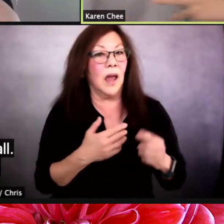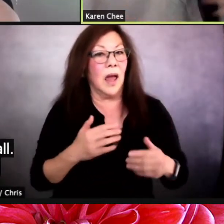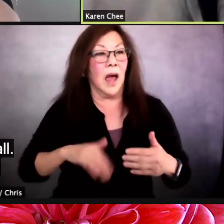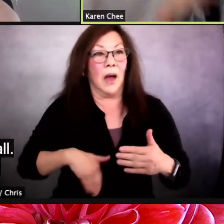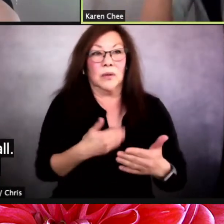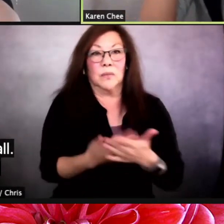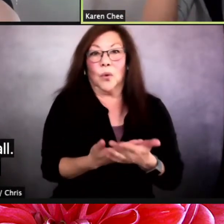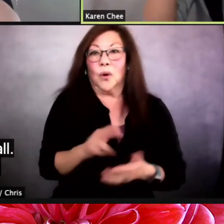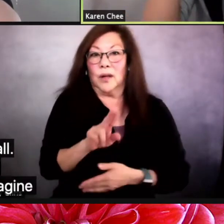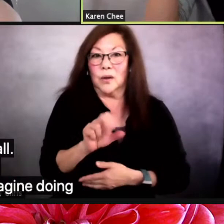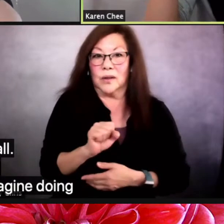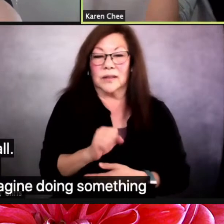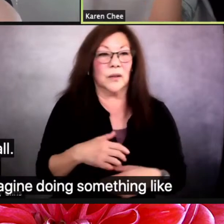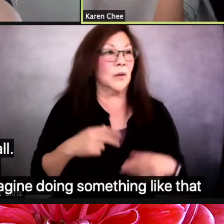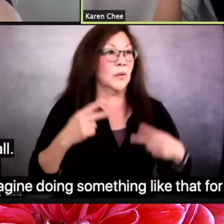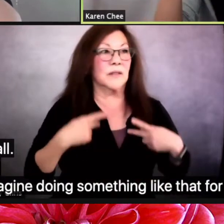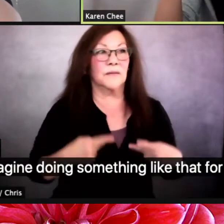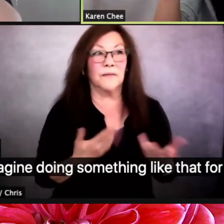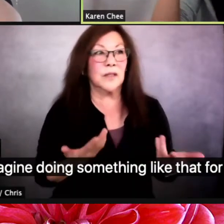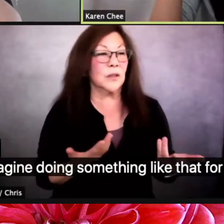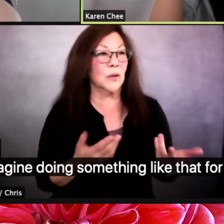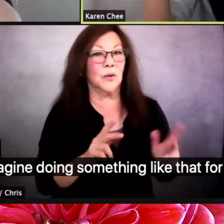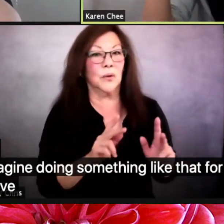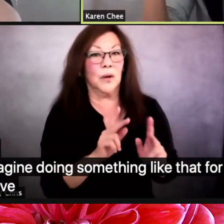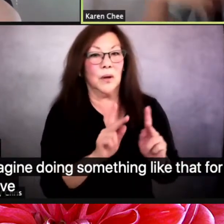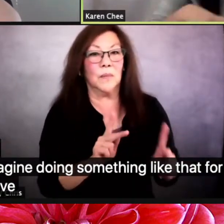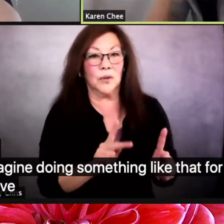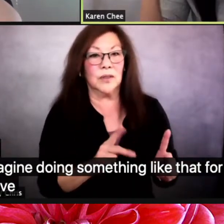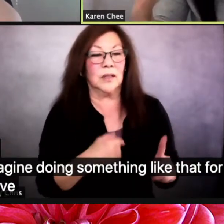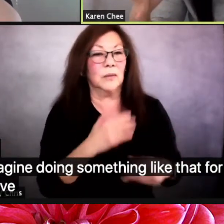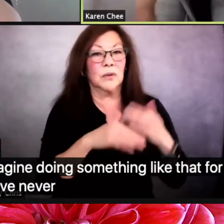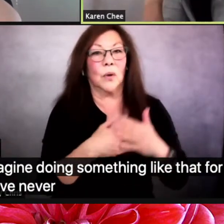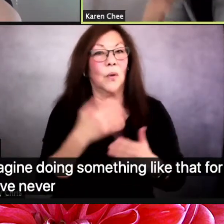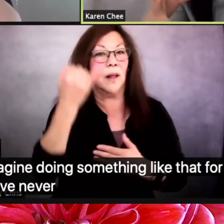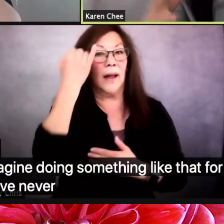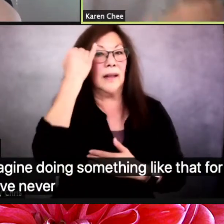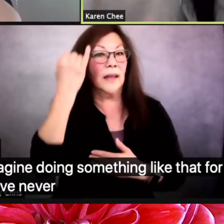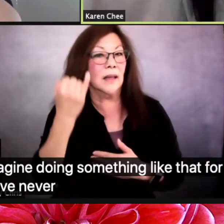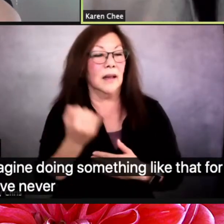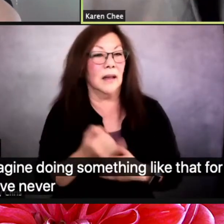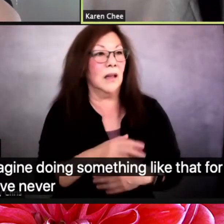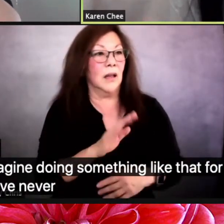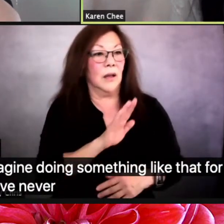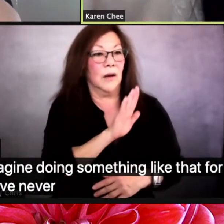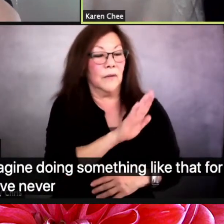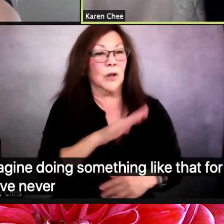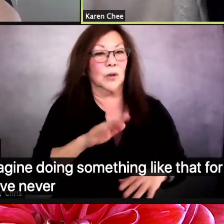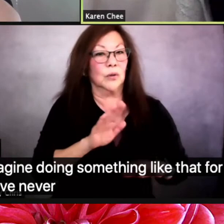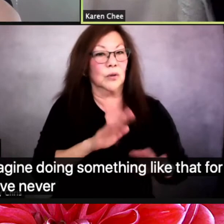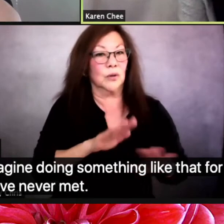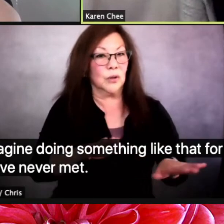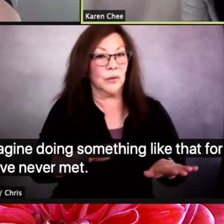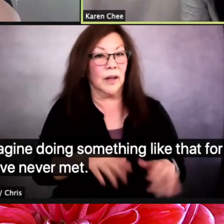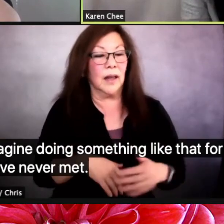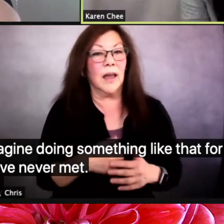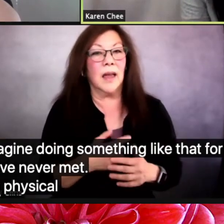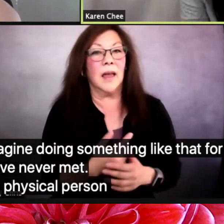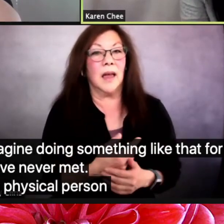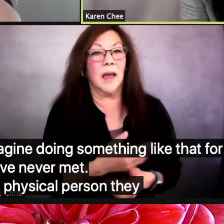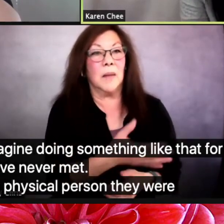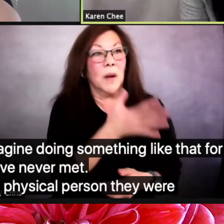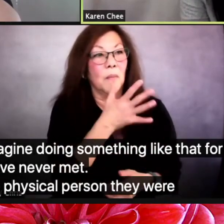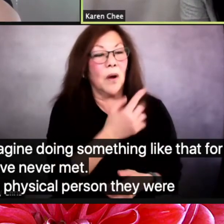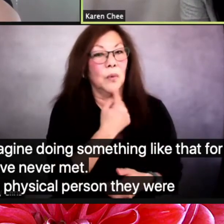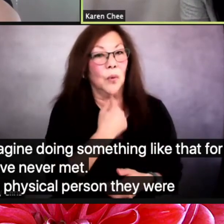U.S., so there was no physical person that they were doing this for. It was just this idea of, their children. And something my mom said